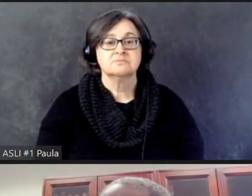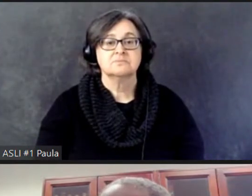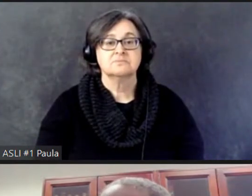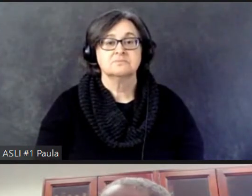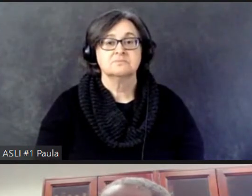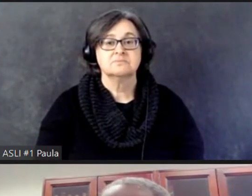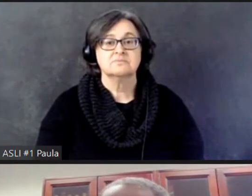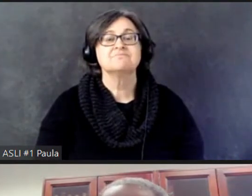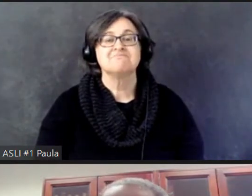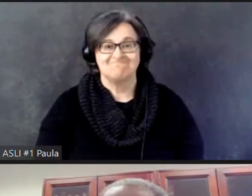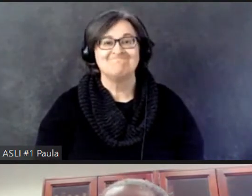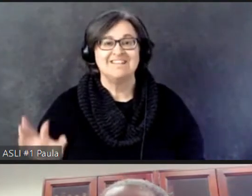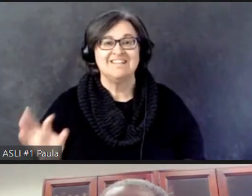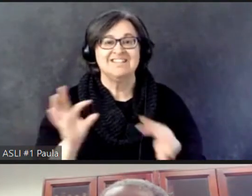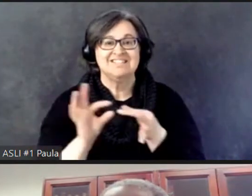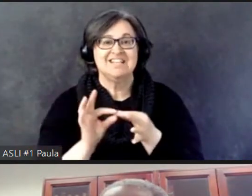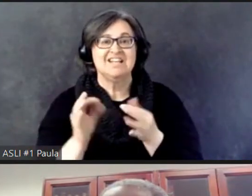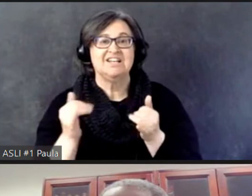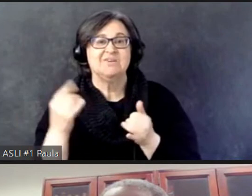It's coming back now.